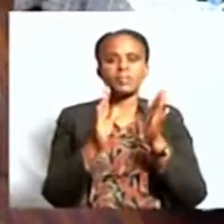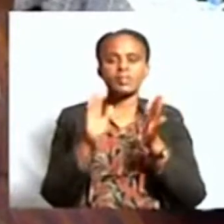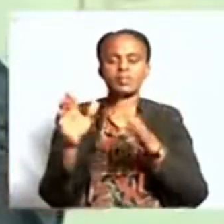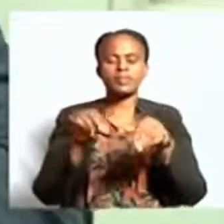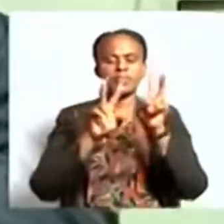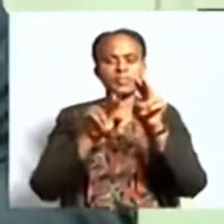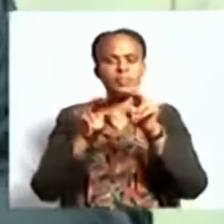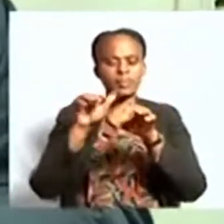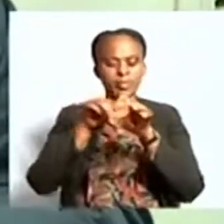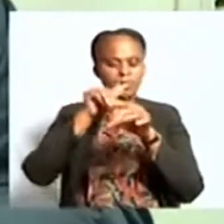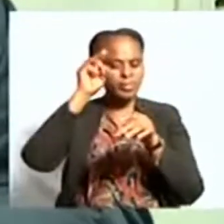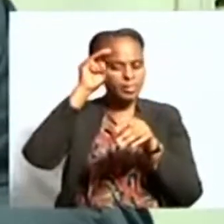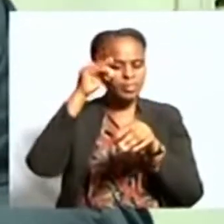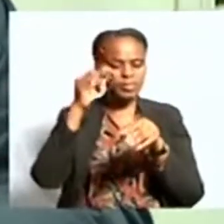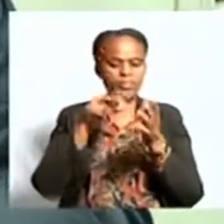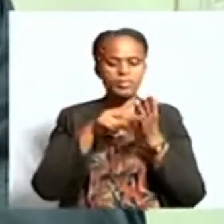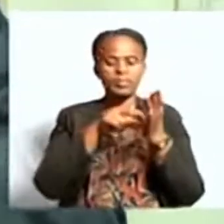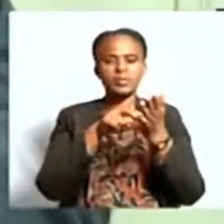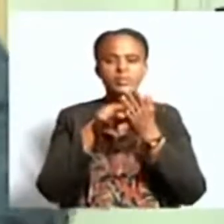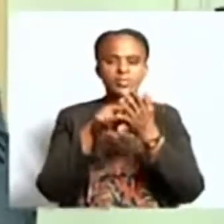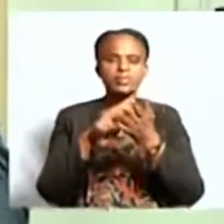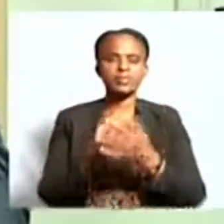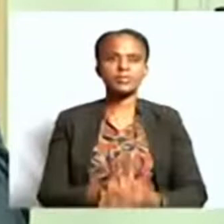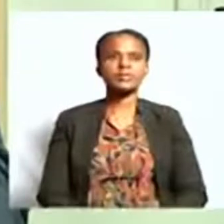in the Ministry of Transport and Logistics.